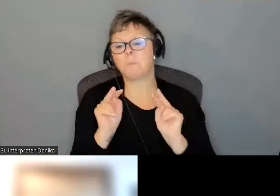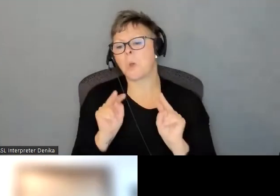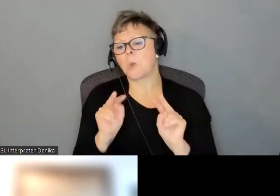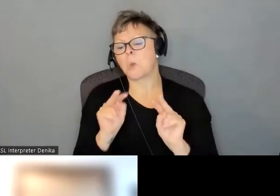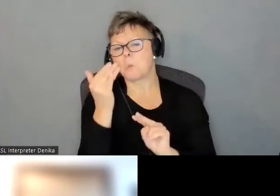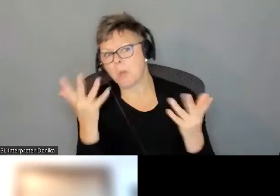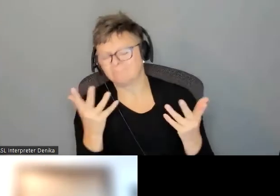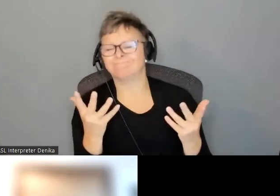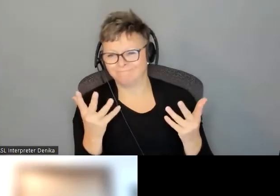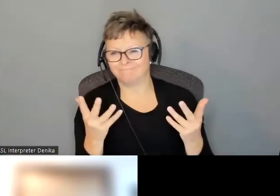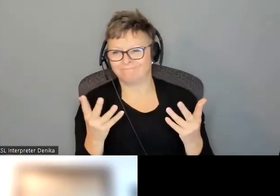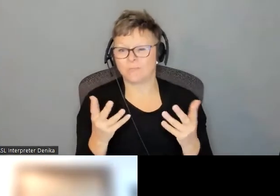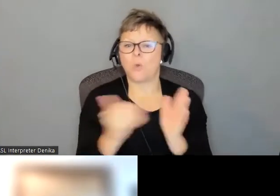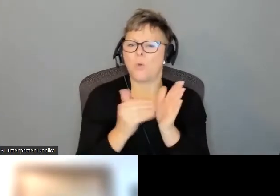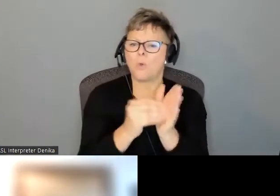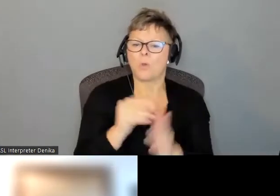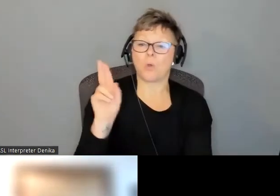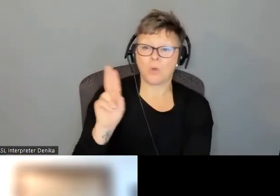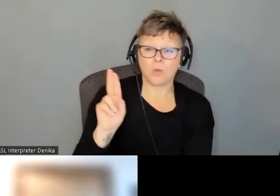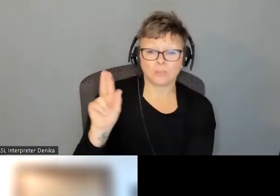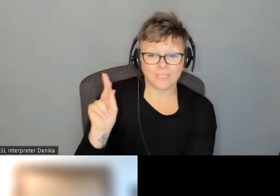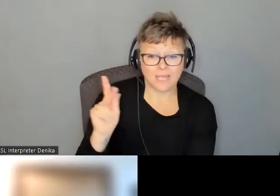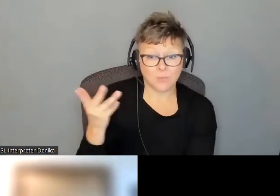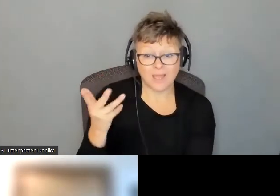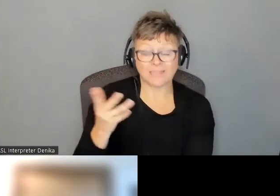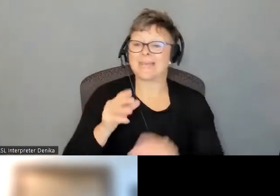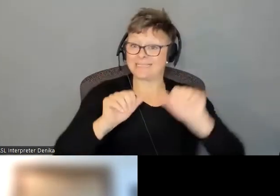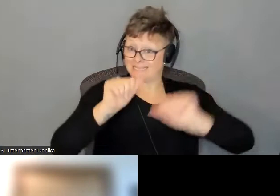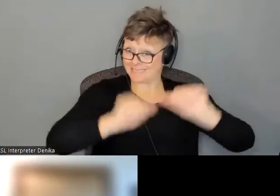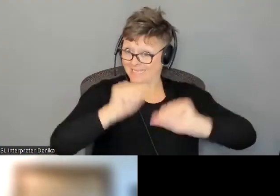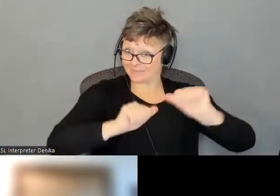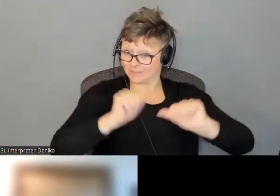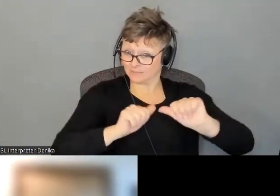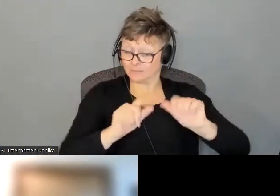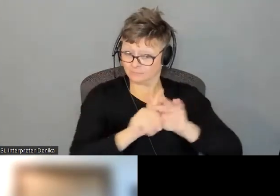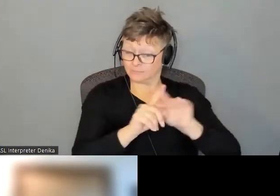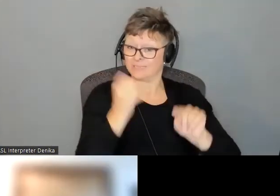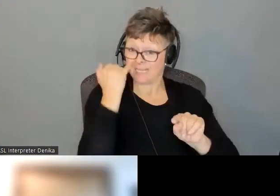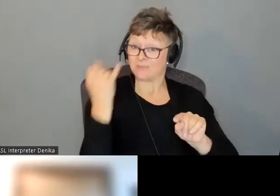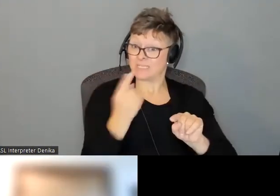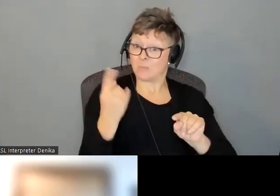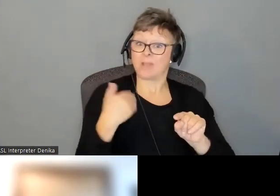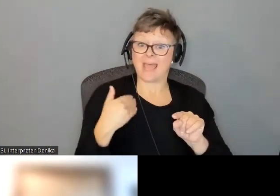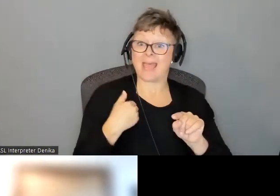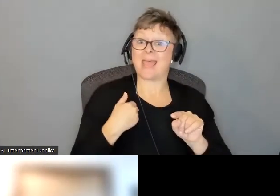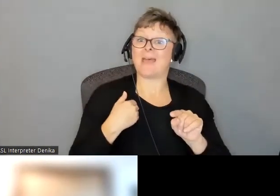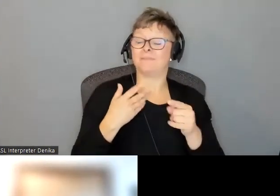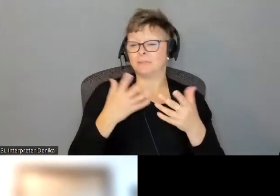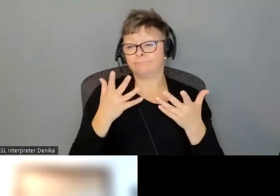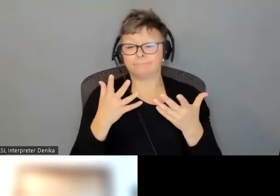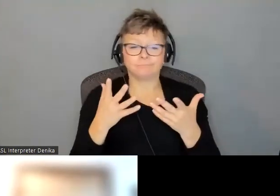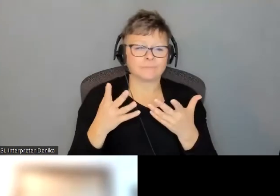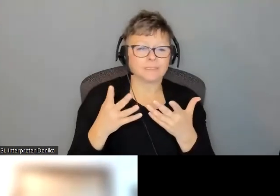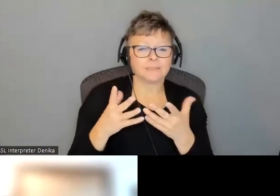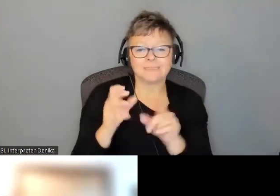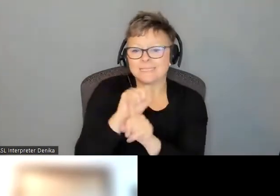UK is an assessor will do an assessment of somebody, but particularly if somebody has a variable condition and may